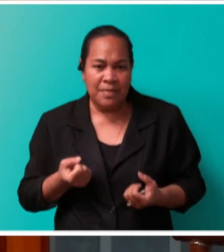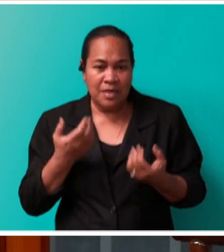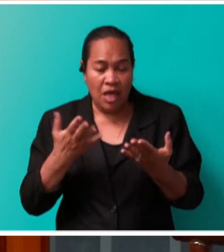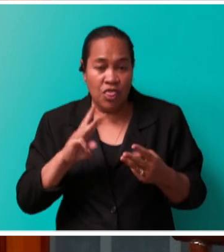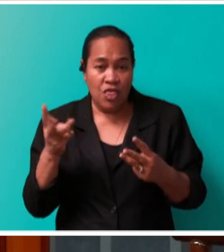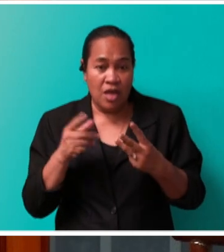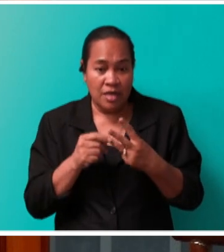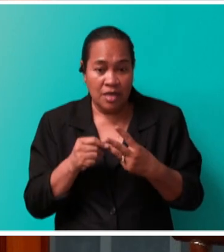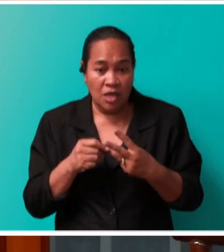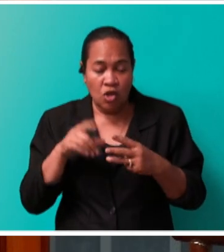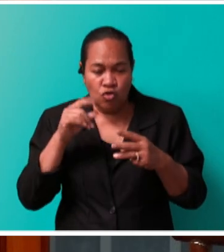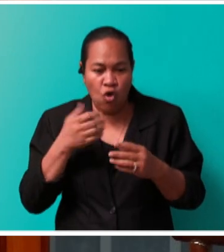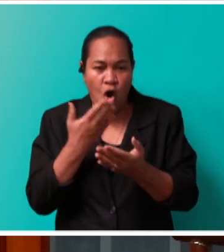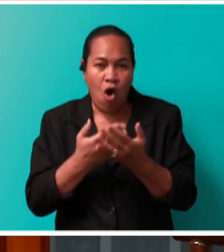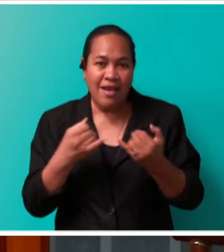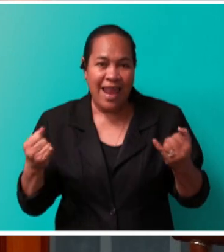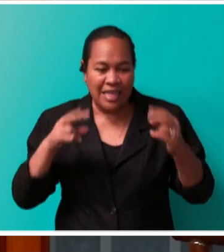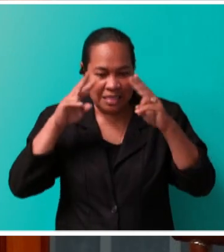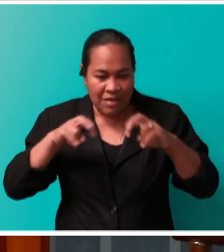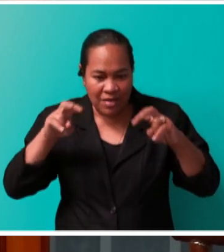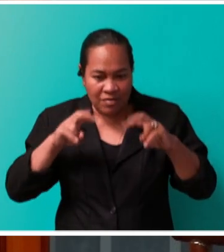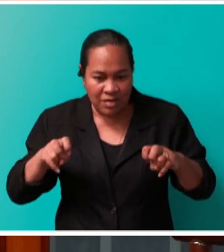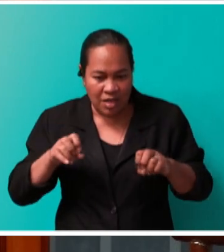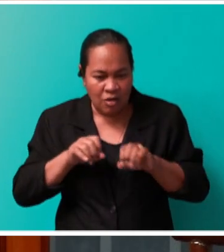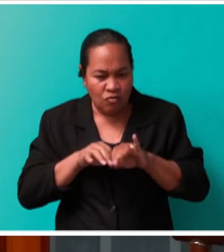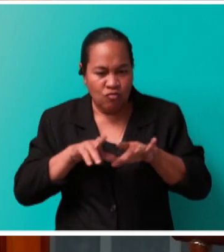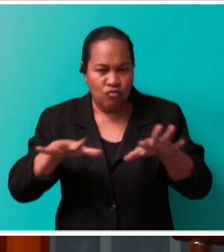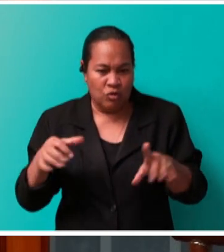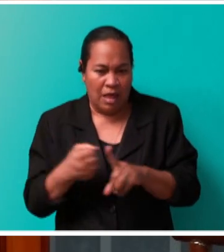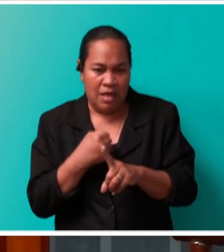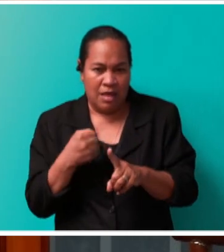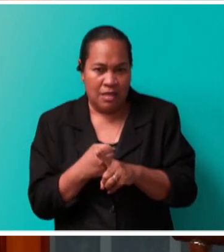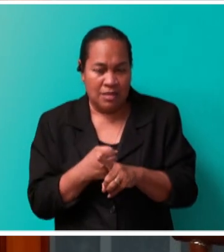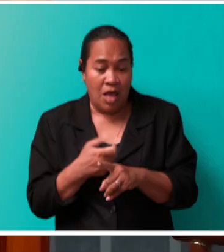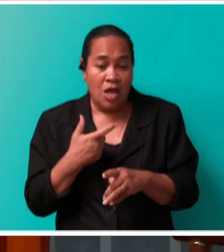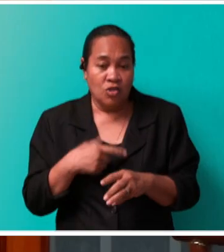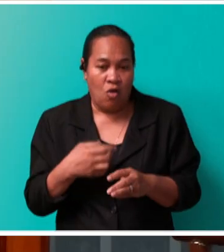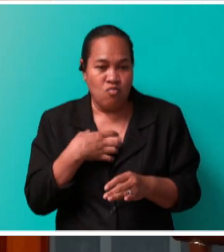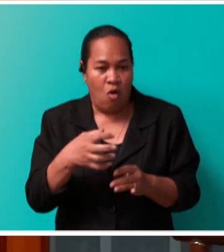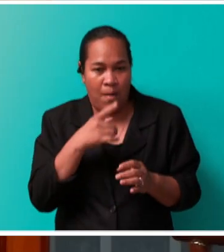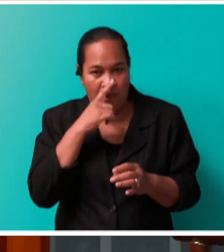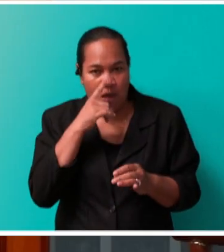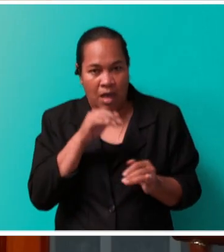survey, which had been promoted across social media platforms to maximize accessibility.